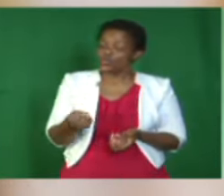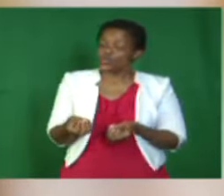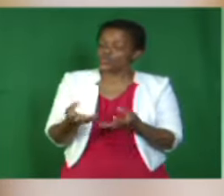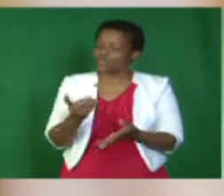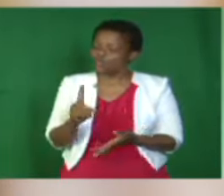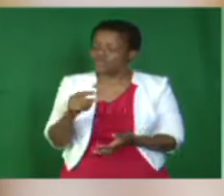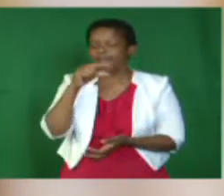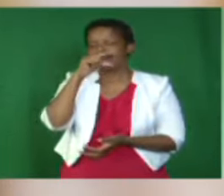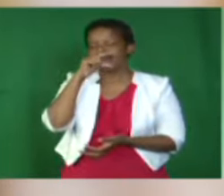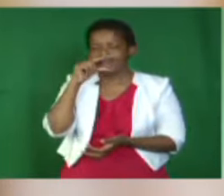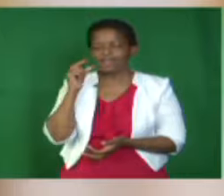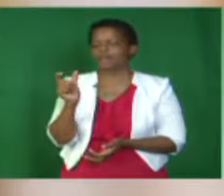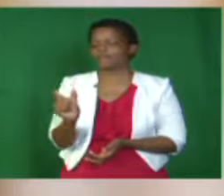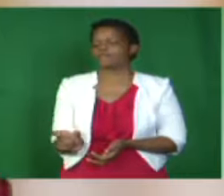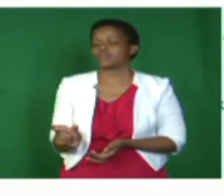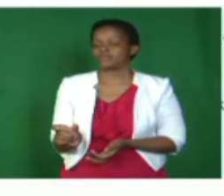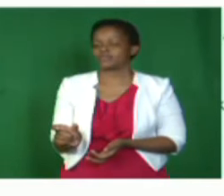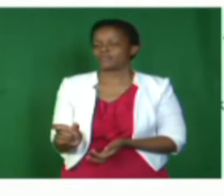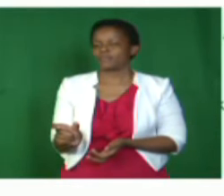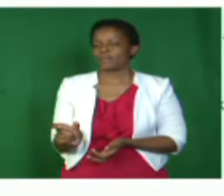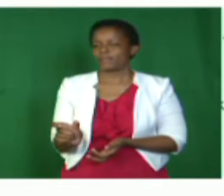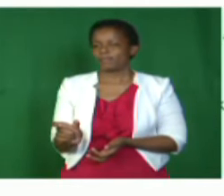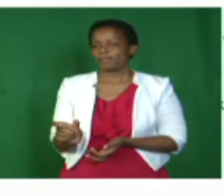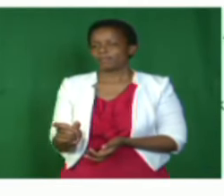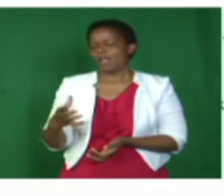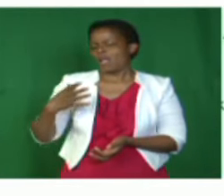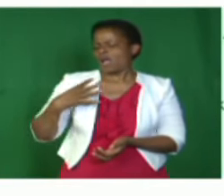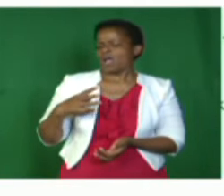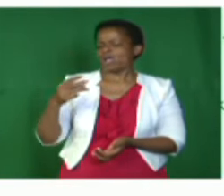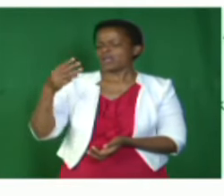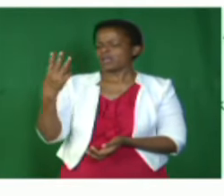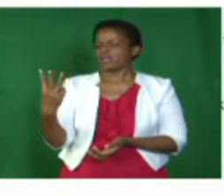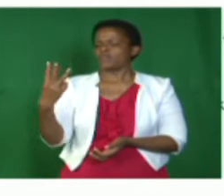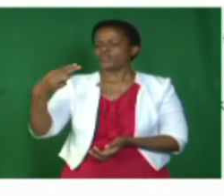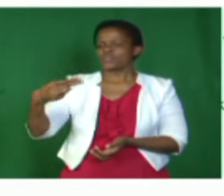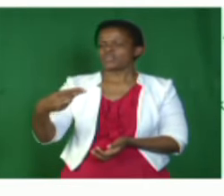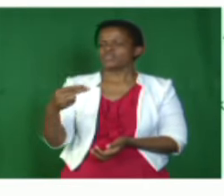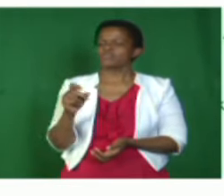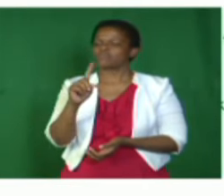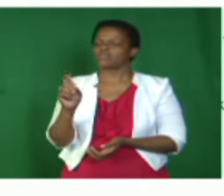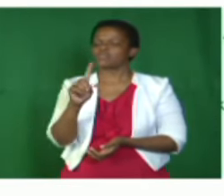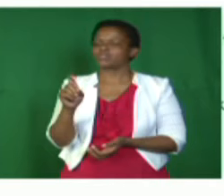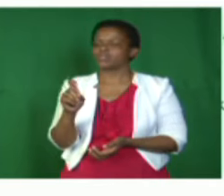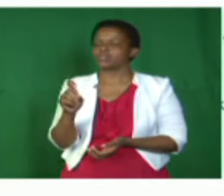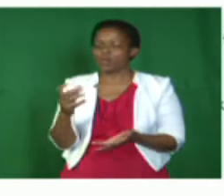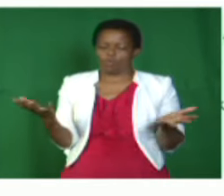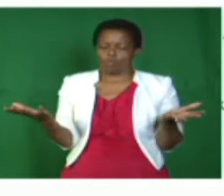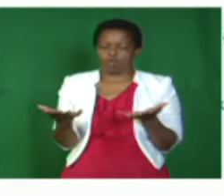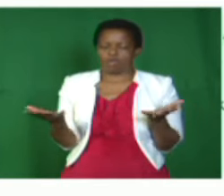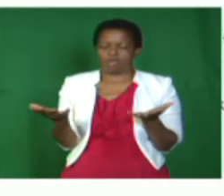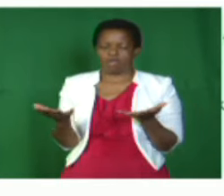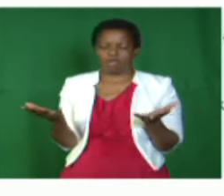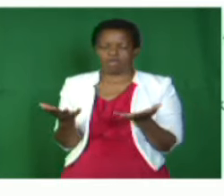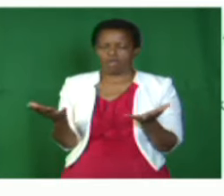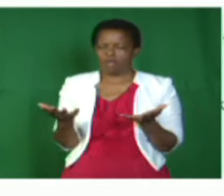of that person. Other WH questions we have, where. When they ask you where, it is